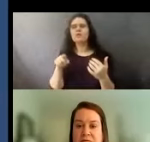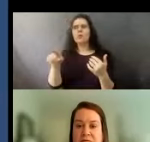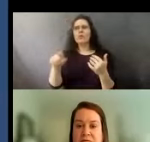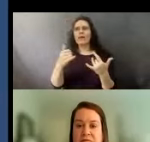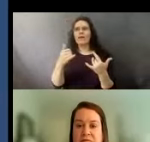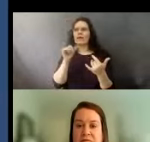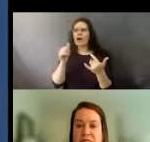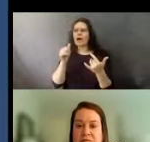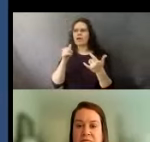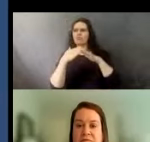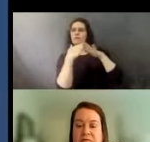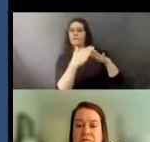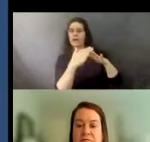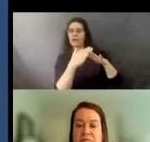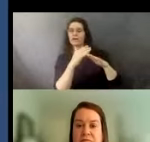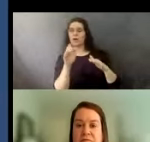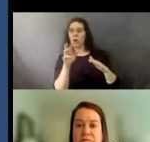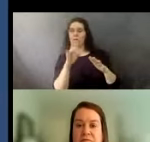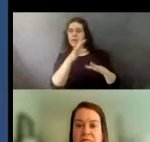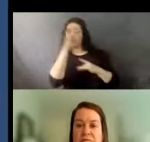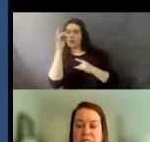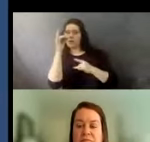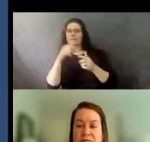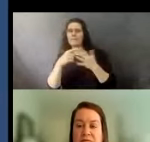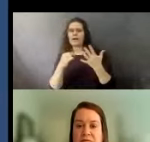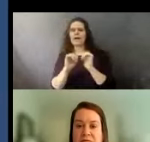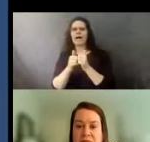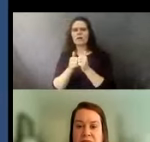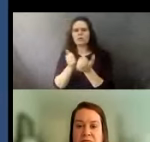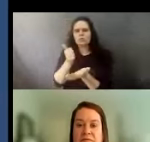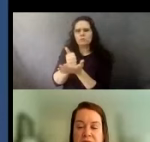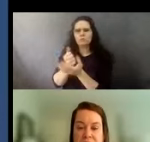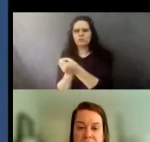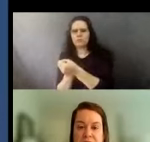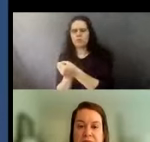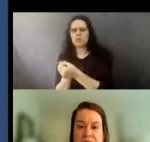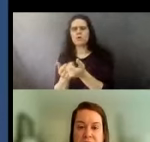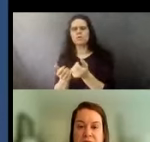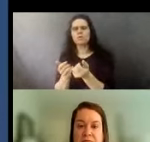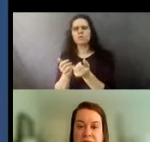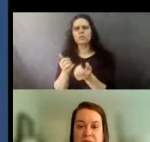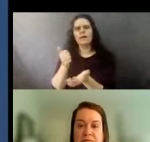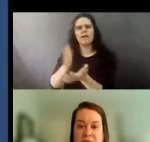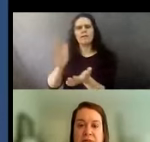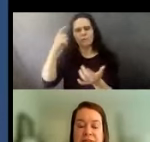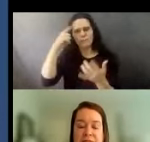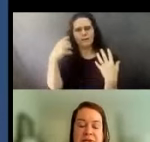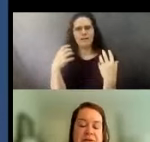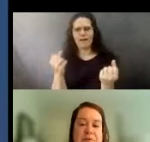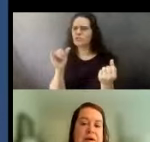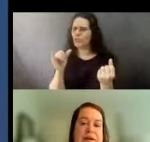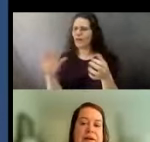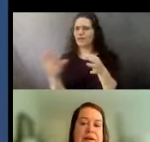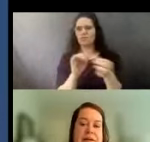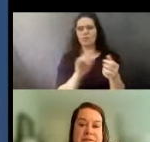are to help with their mental health. And those are certainly protected by the ADA and need to be part of the conversation as well. That's a really